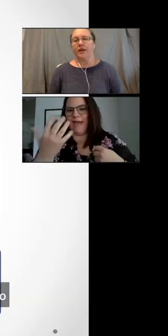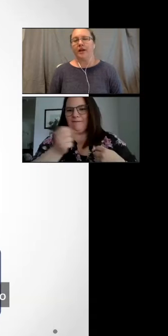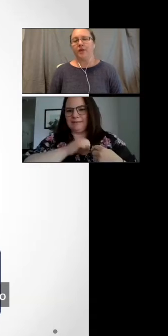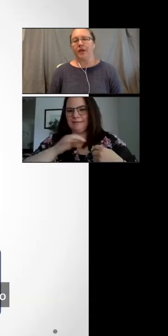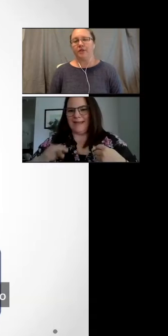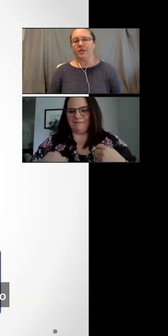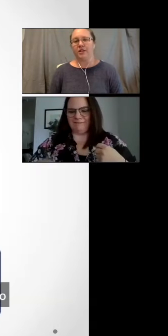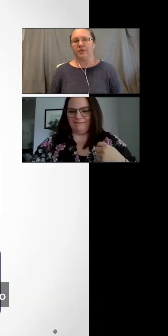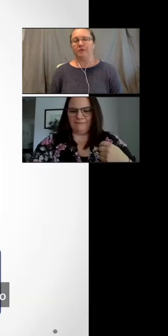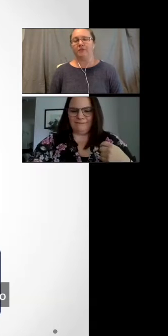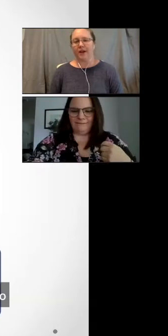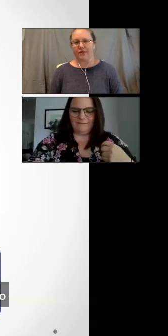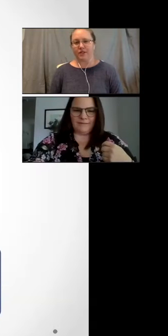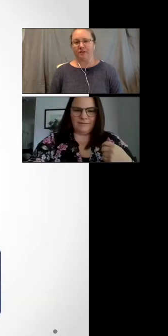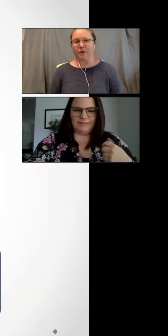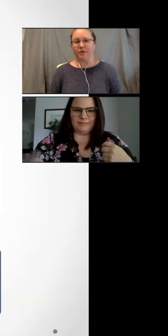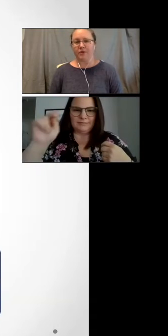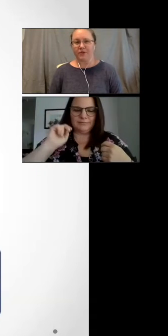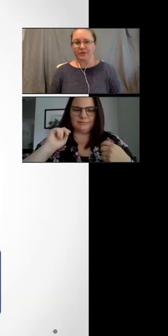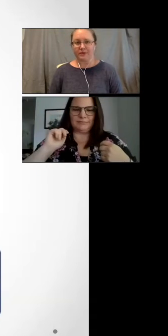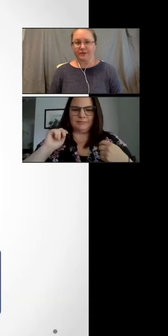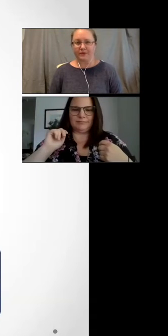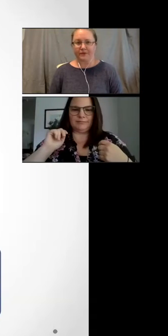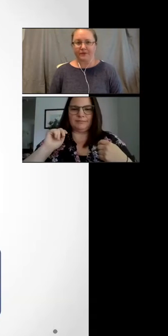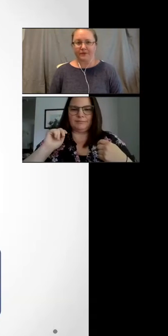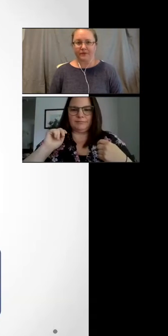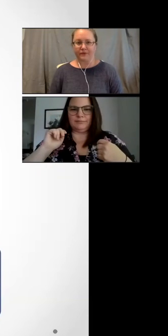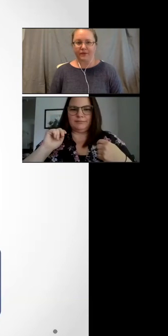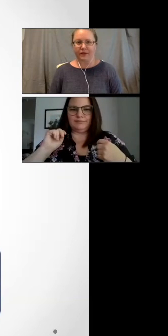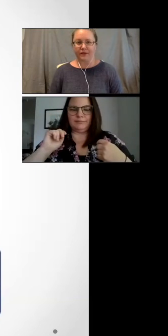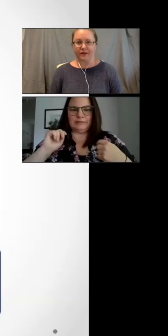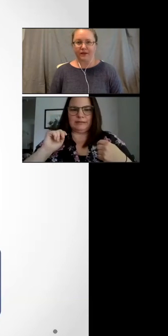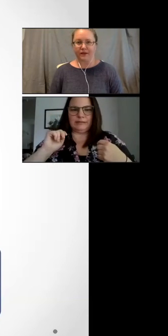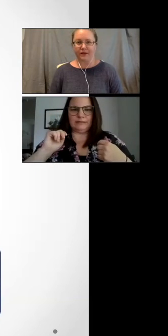Right now, we have a team of 5 staff members.